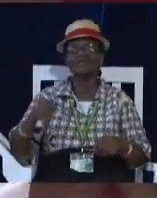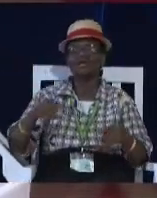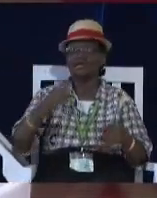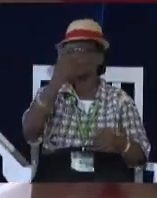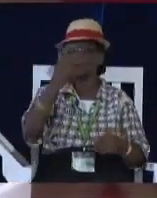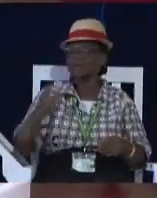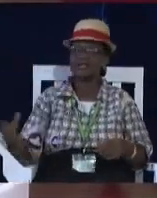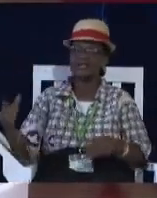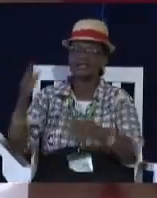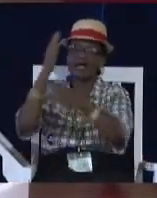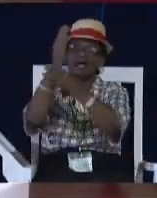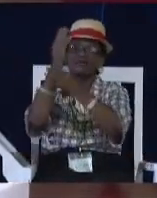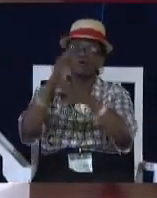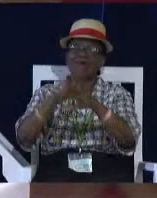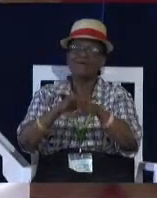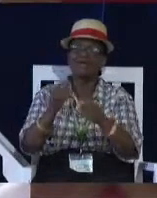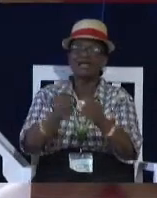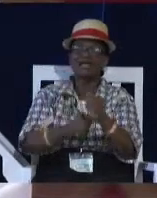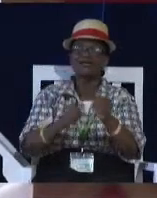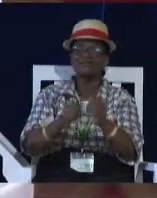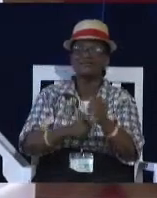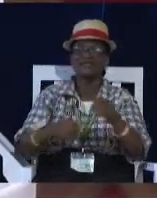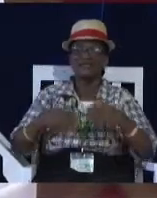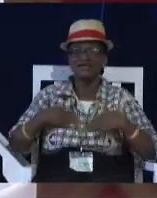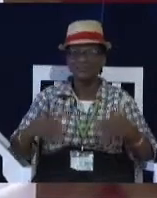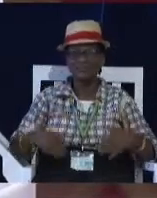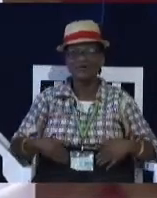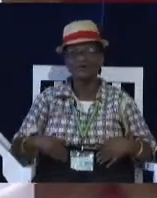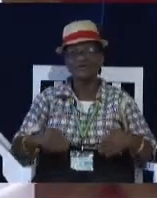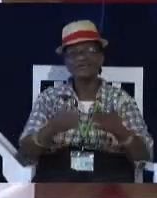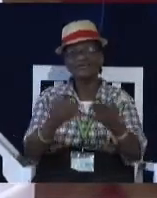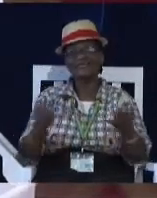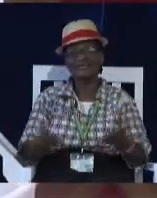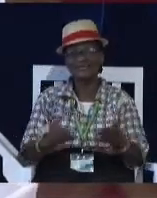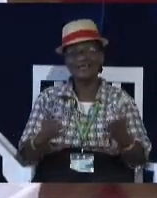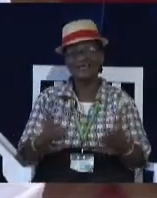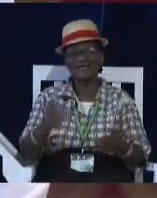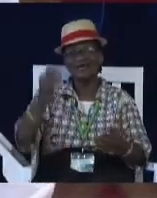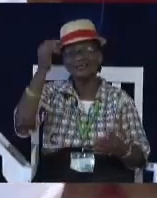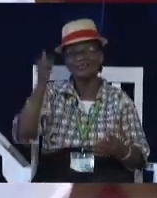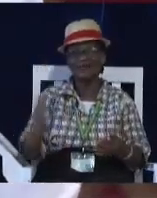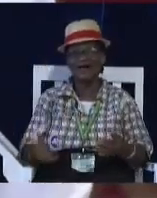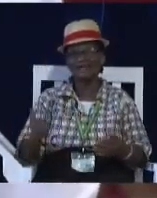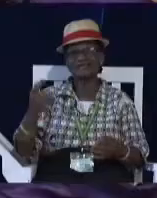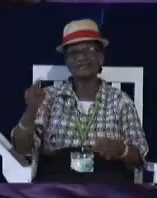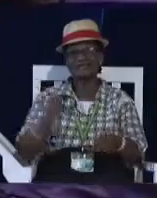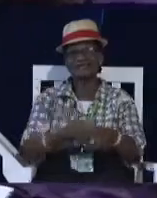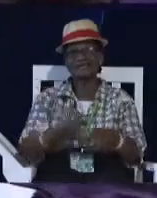By the time I finish, I think you will have to lay hands on me.